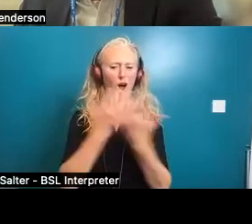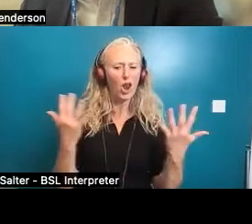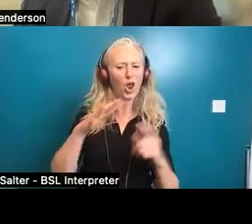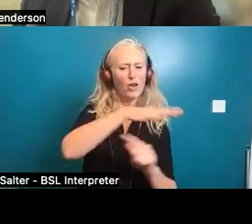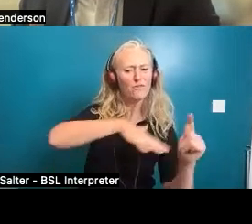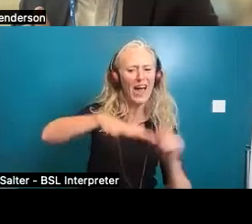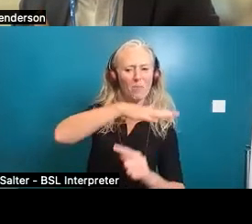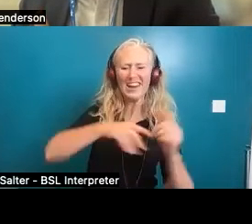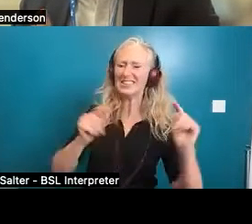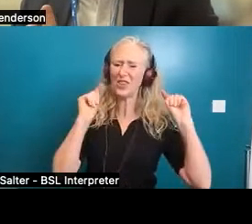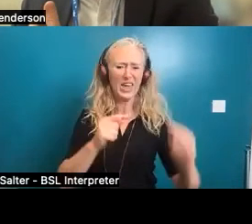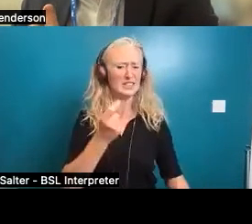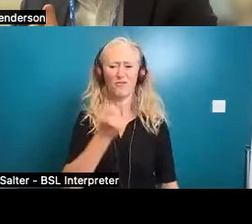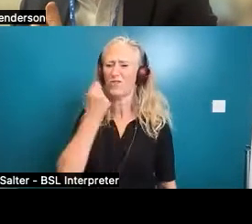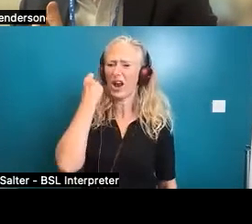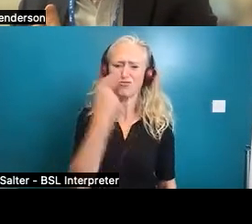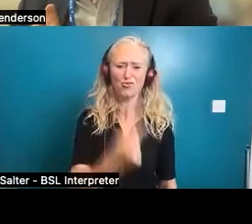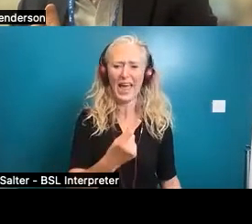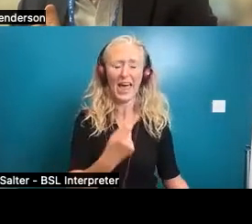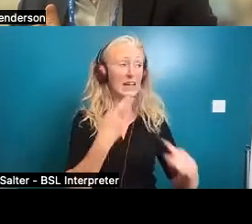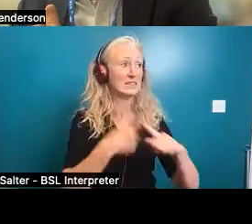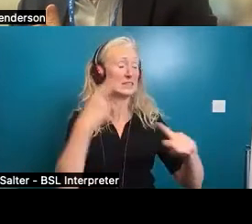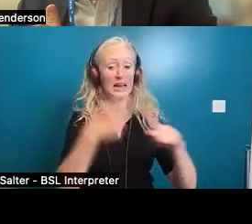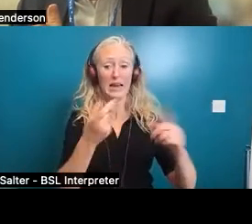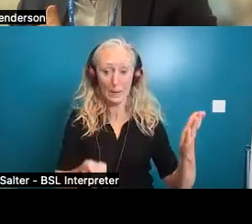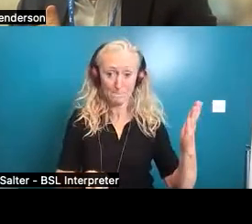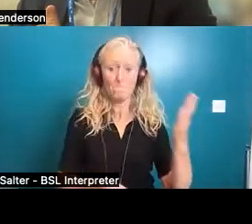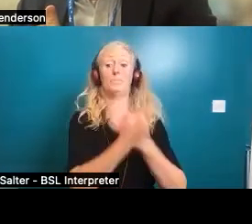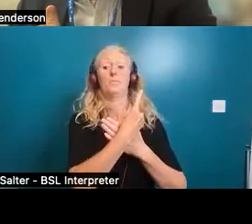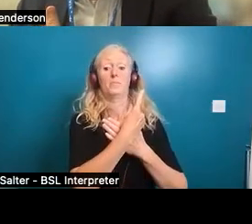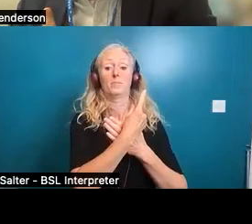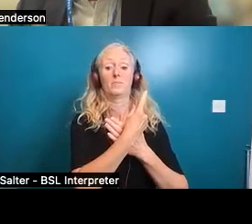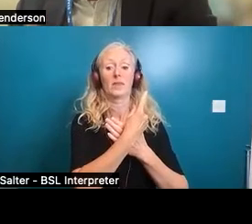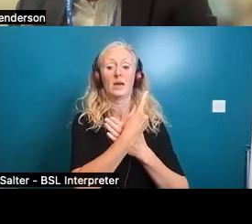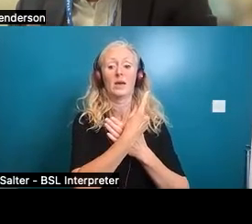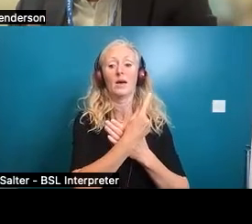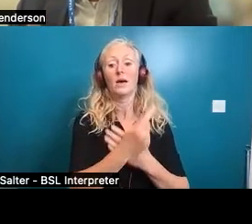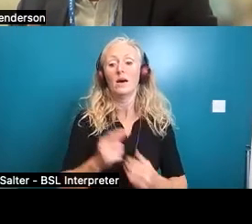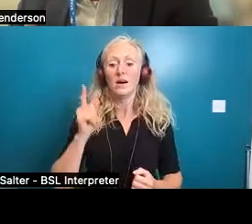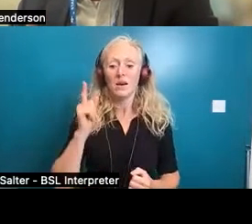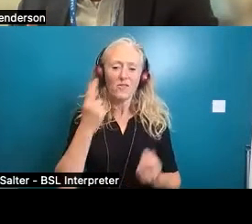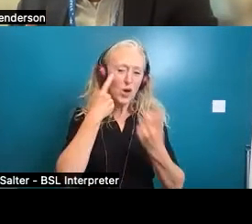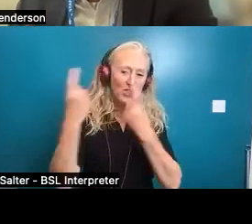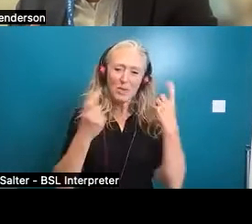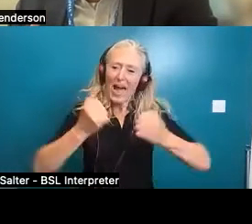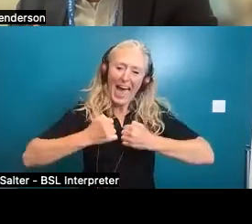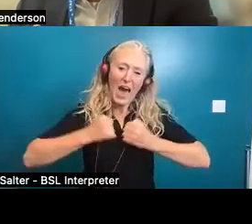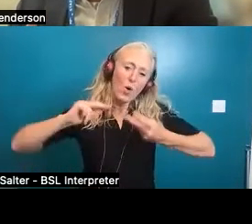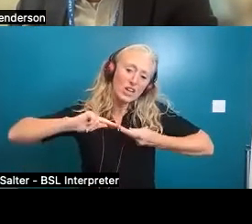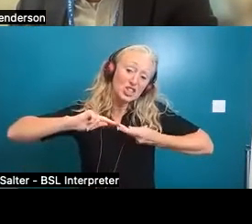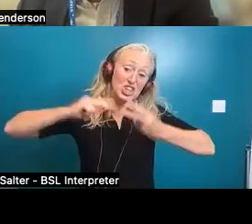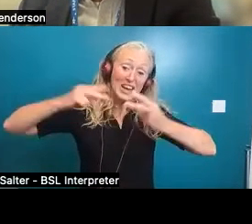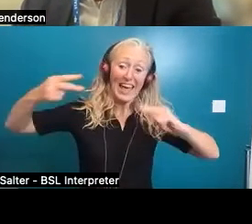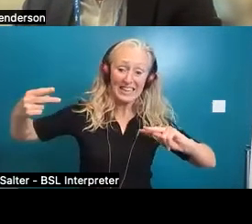And that's because we all carry spelling mistakes in our genes. And we probably have 7 or 8 of them